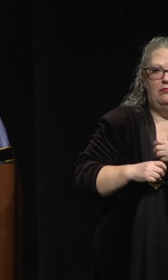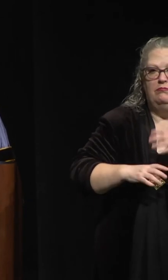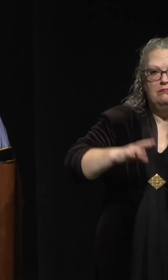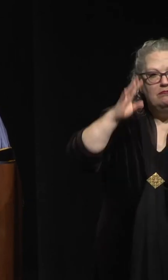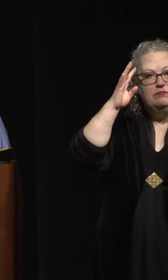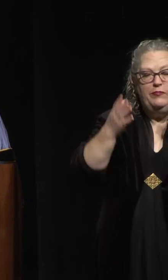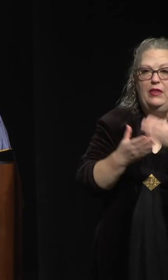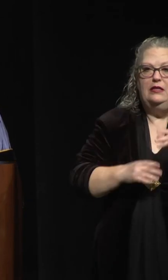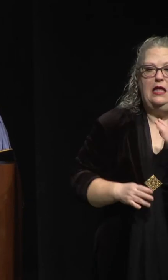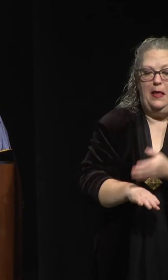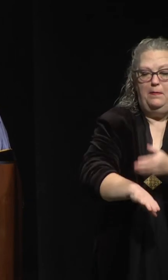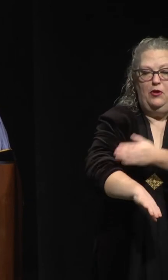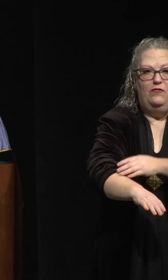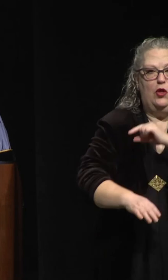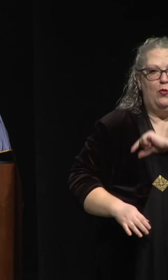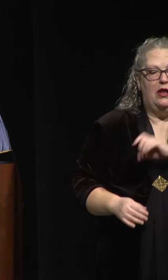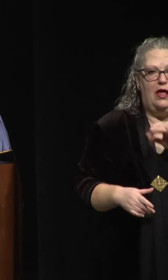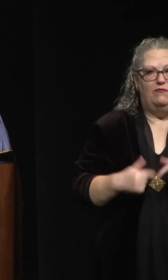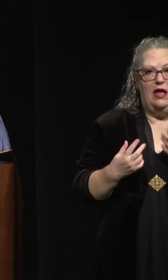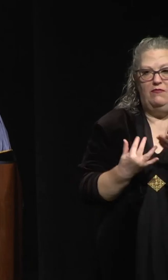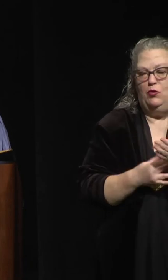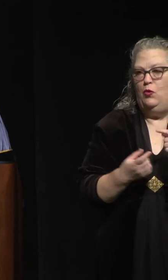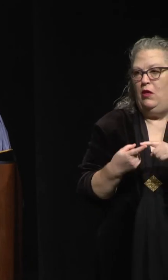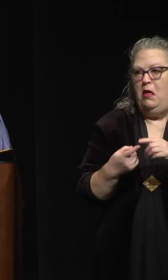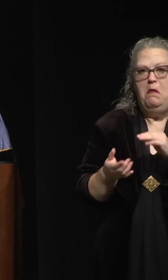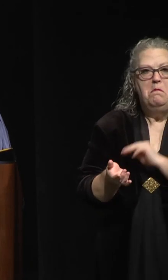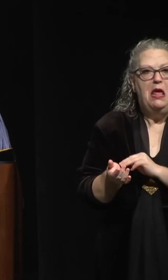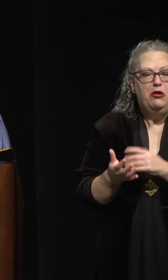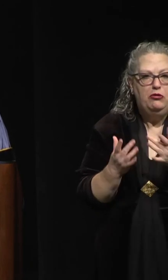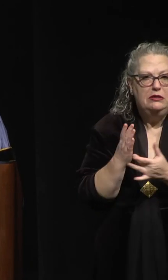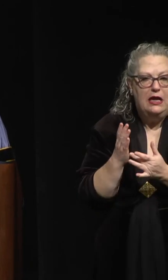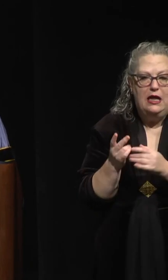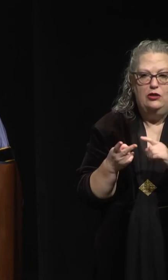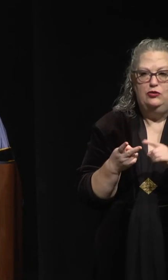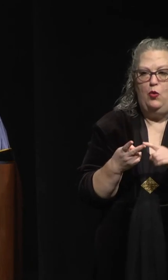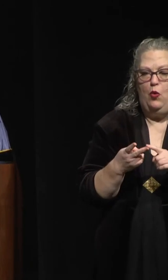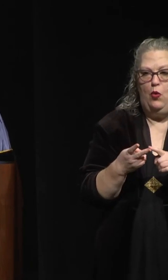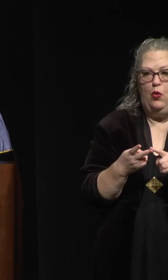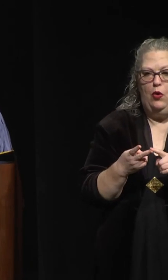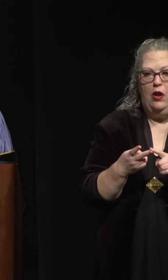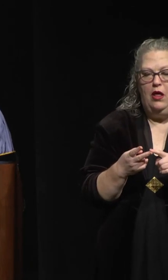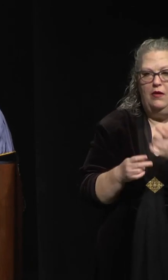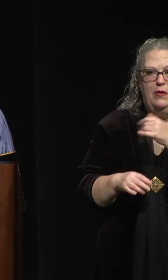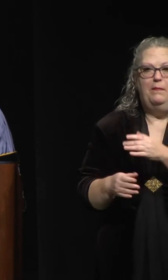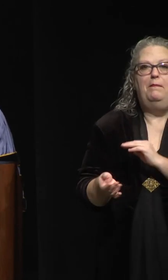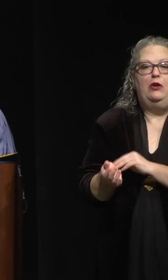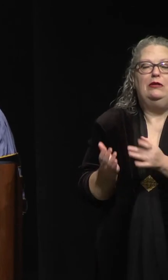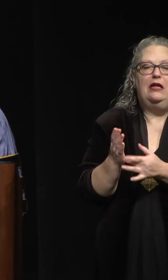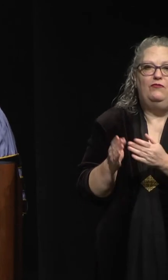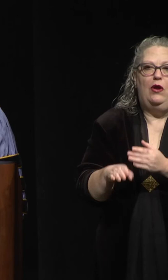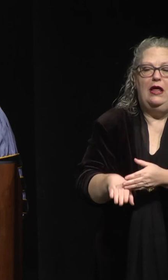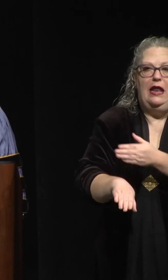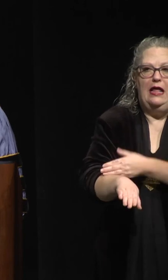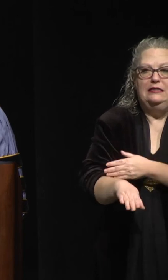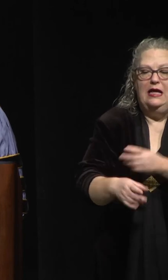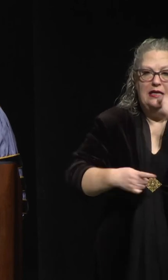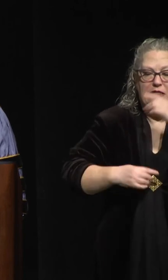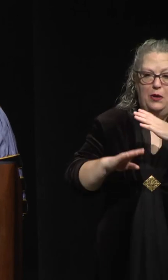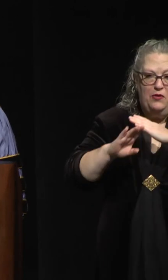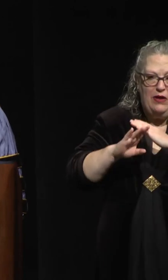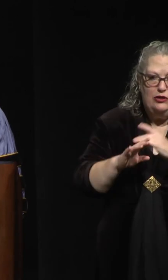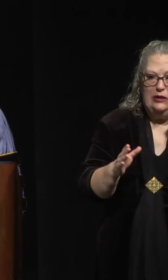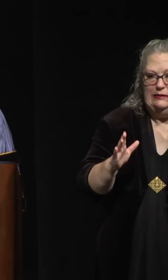which have improved the quality of life through medical technologies for enhanced disease prevention, detection,